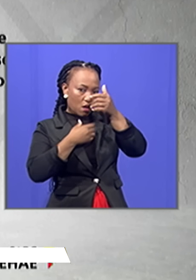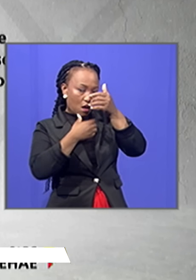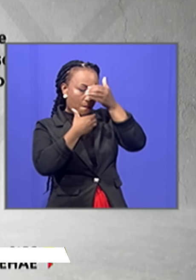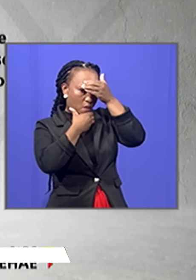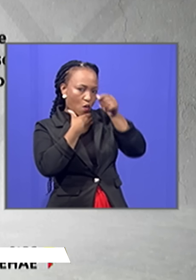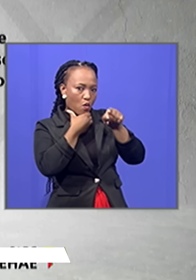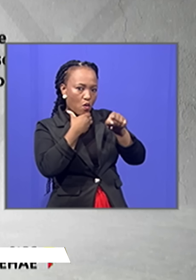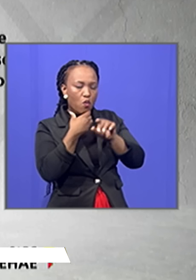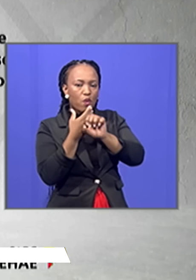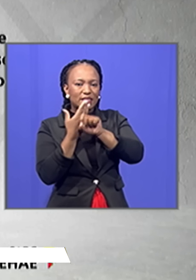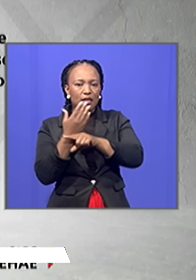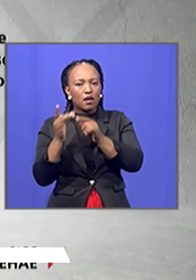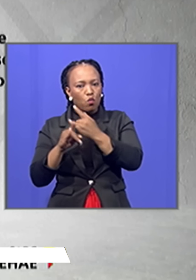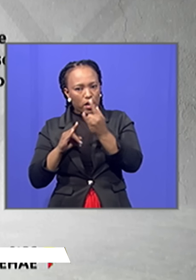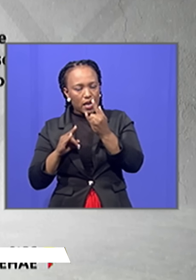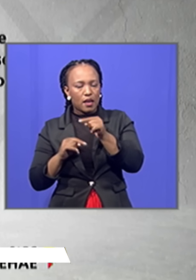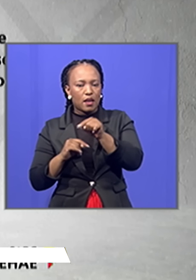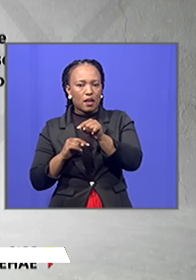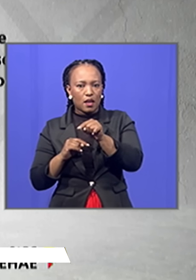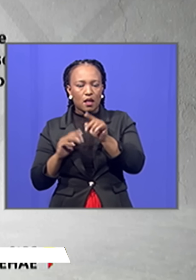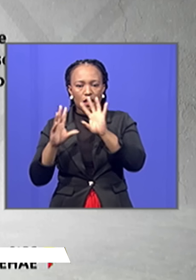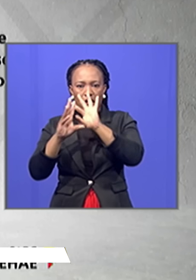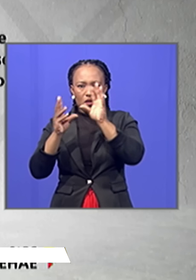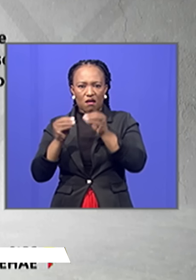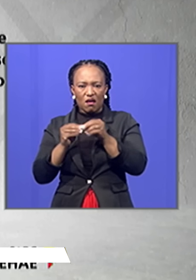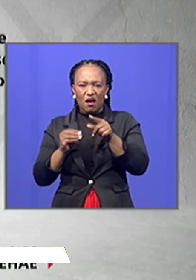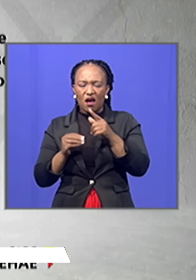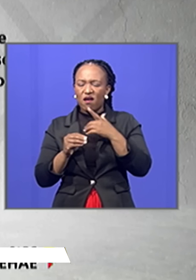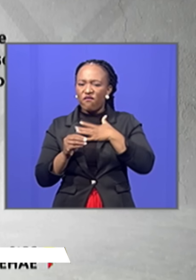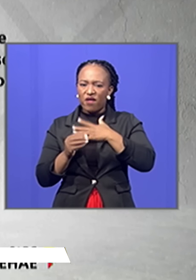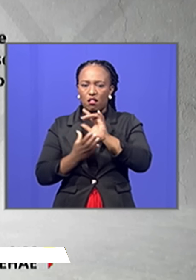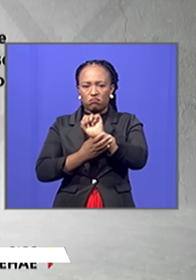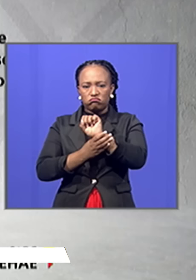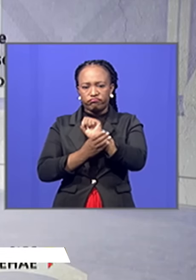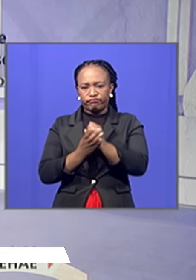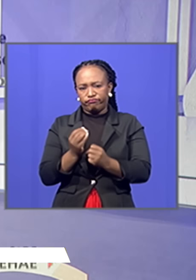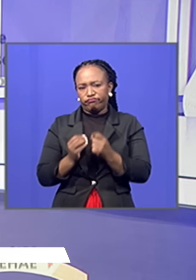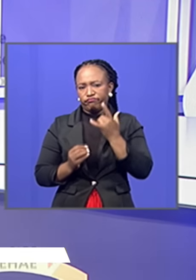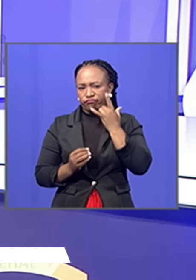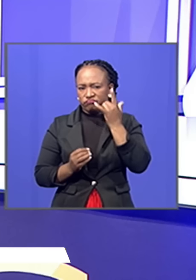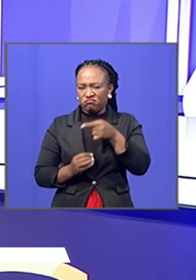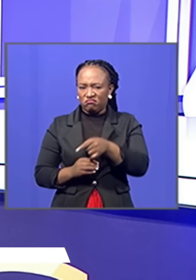ke Senegal e se go Morocco dilo tše ka moka ke matlhabiša dihlong.